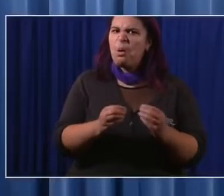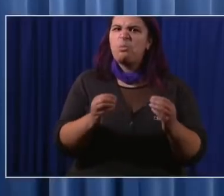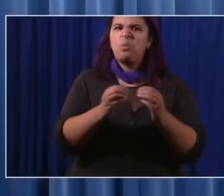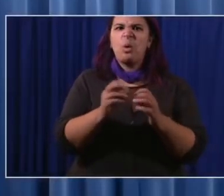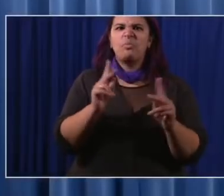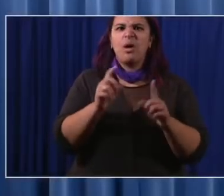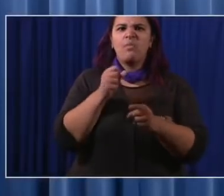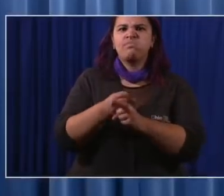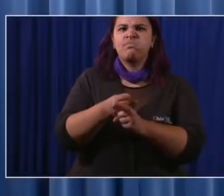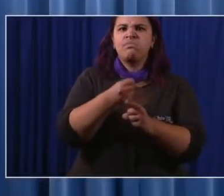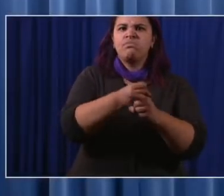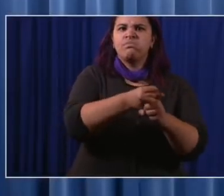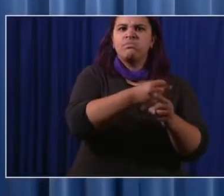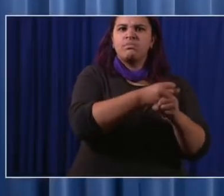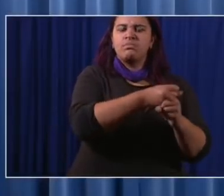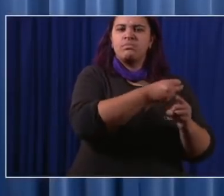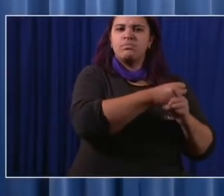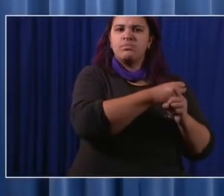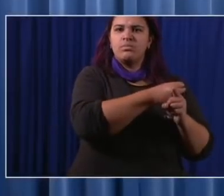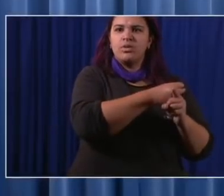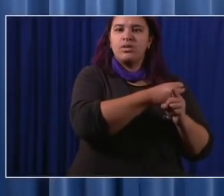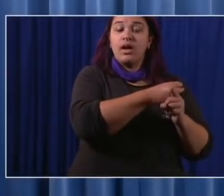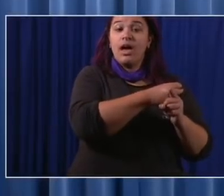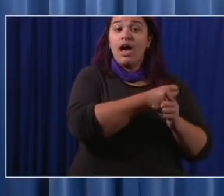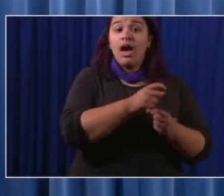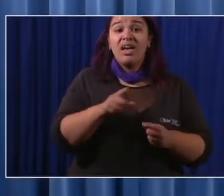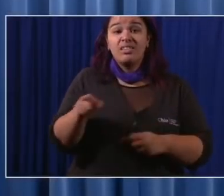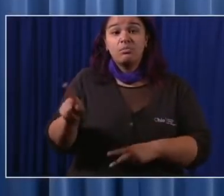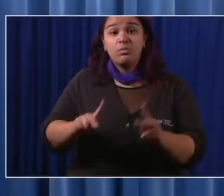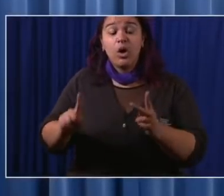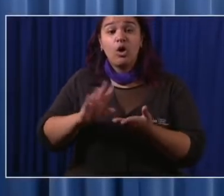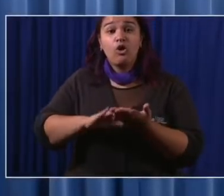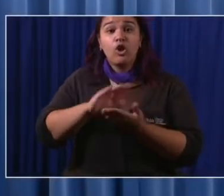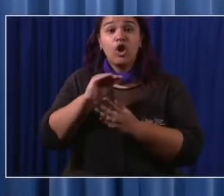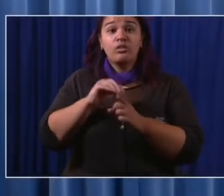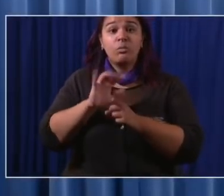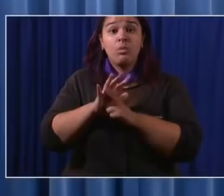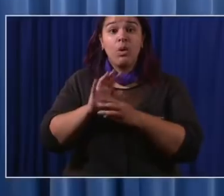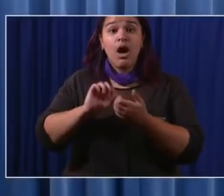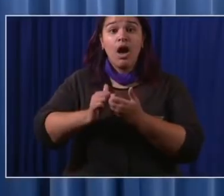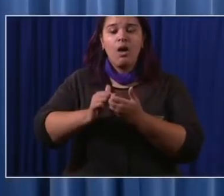exposed from news outlets. Can you comment on why you think that is?